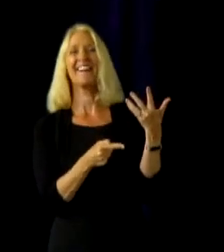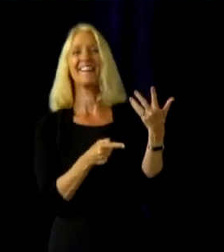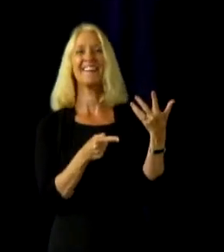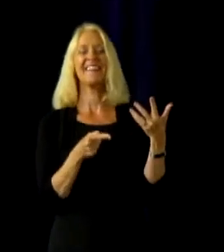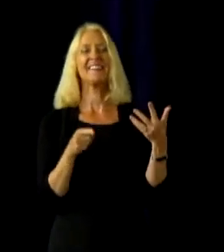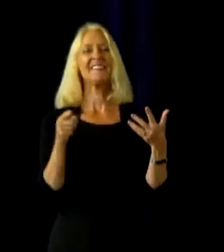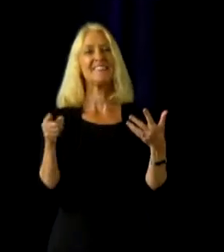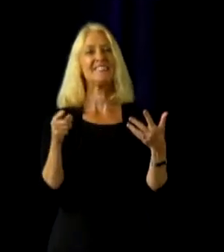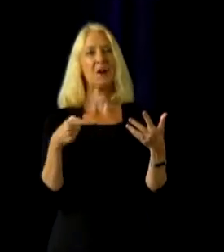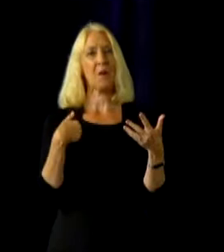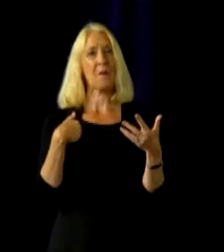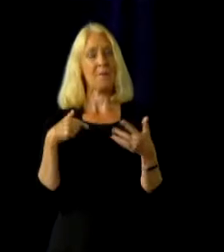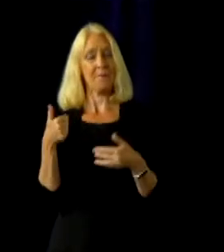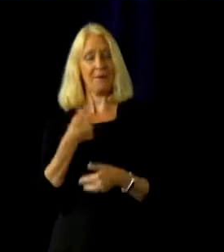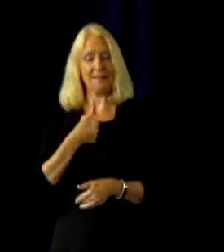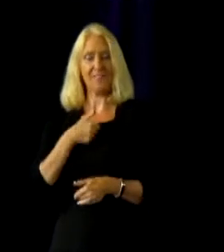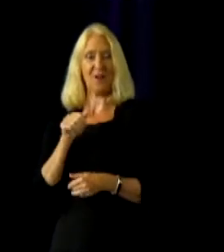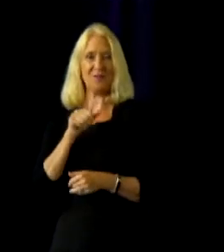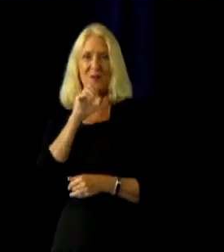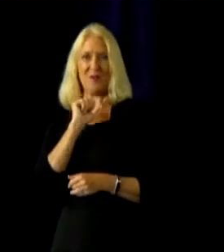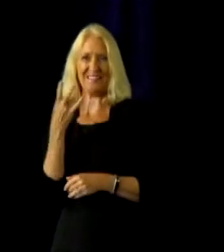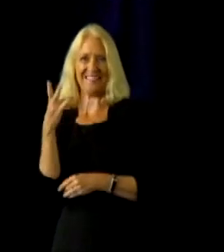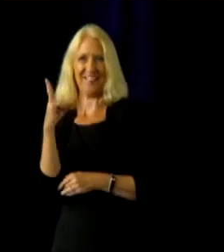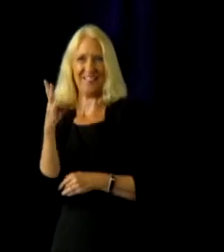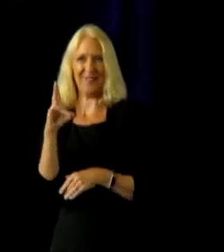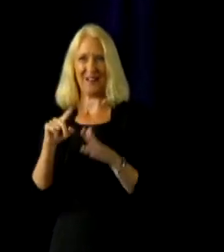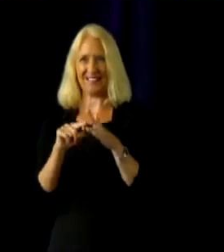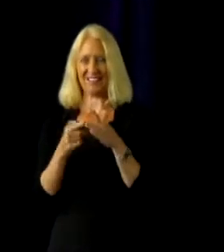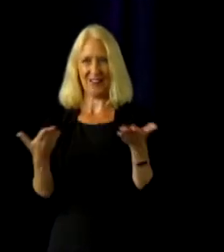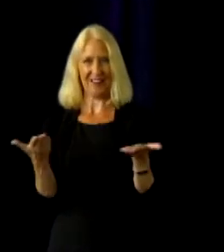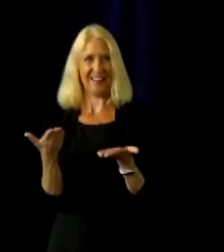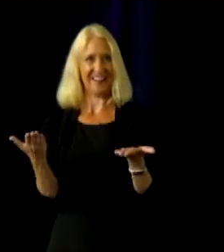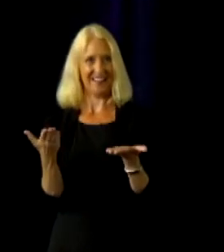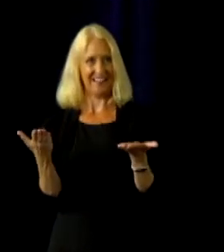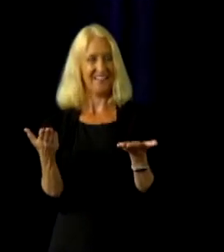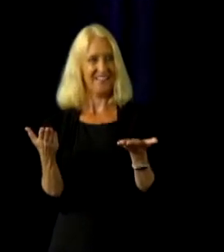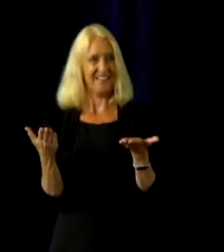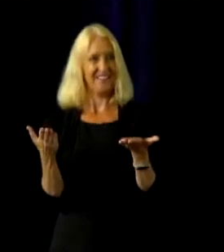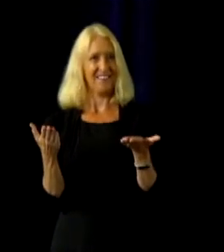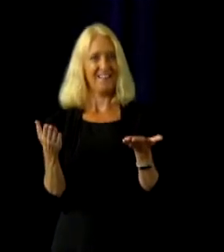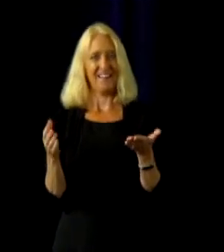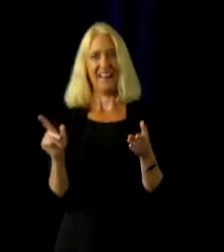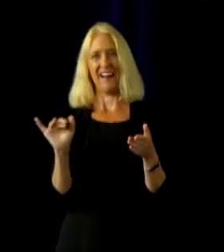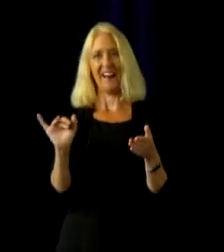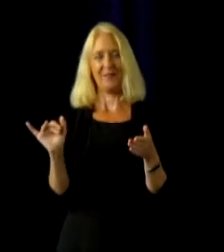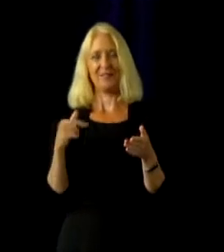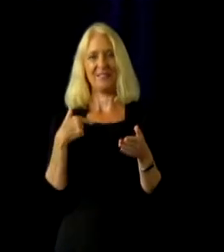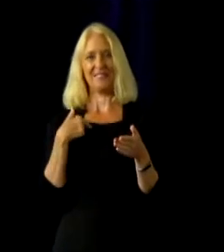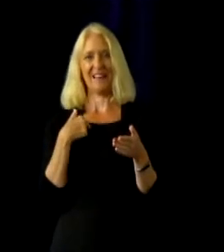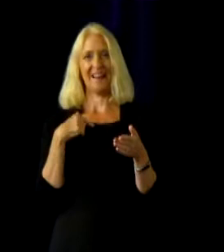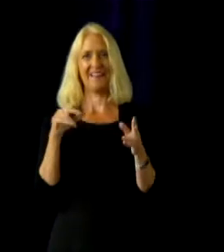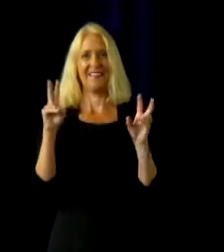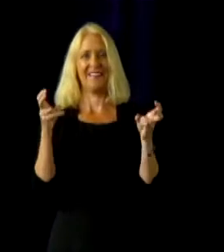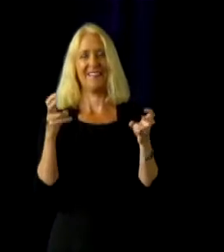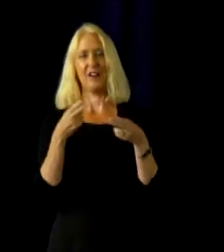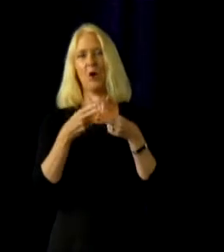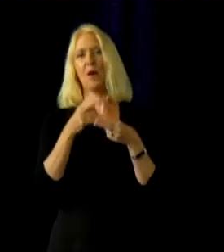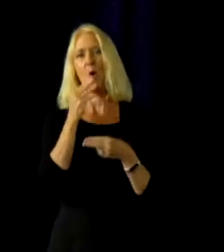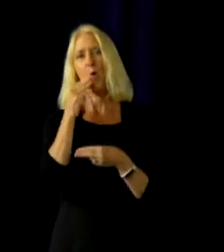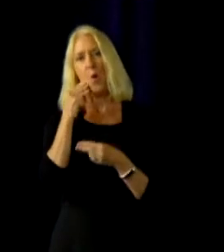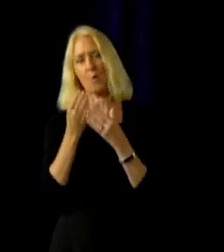was 17 years old when I came to FSCJ, and Dr. Hennen liked to say that I was homegrown, and that is true.